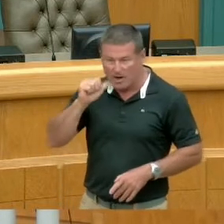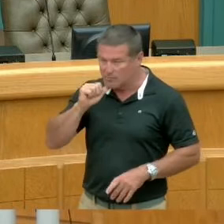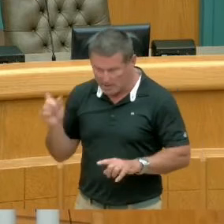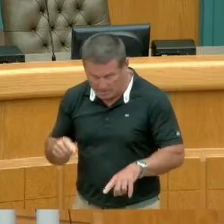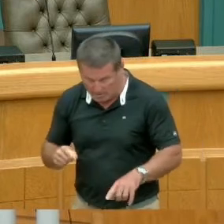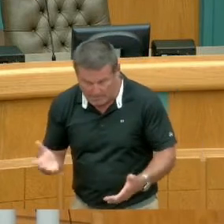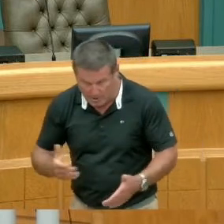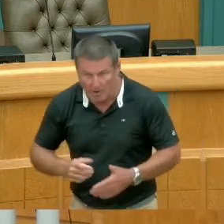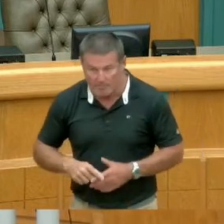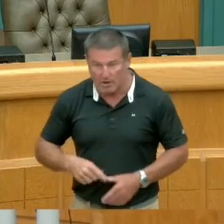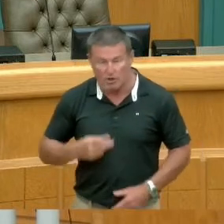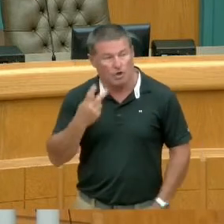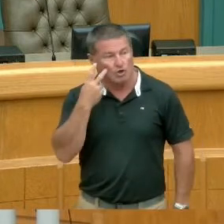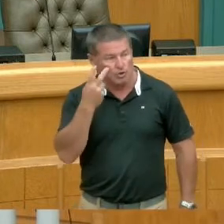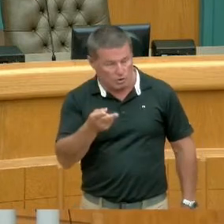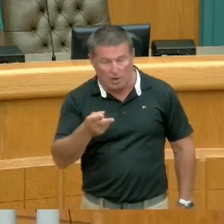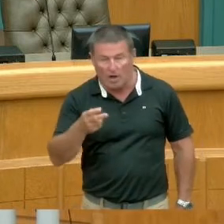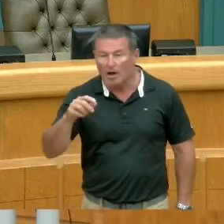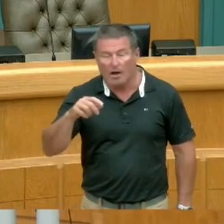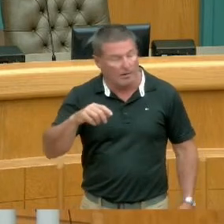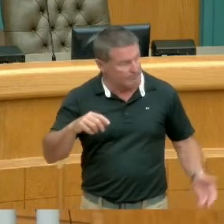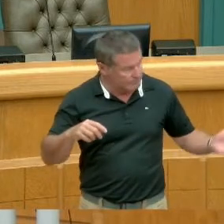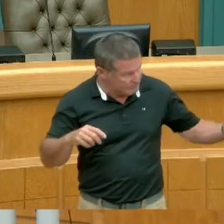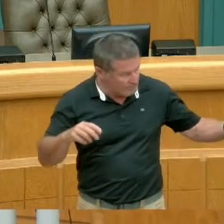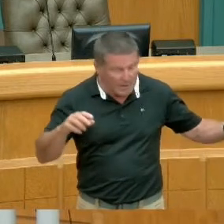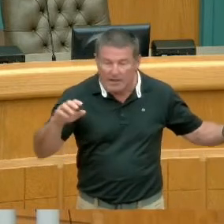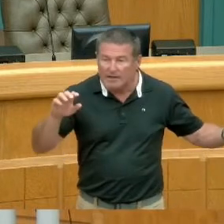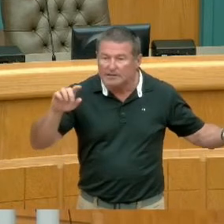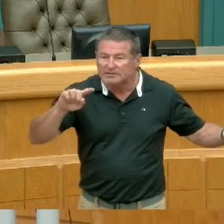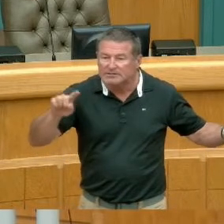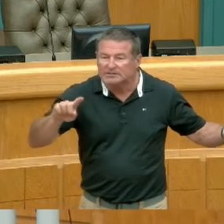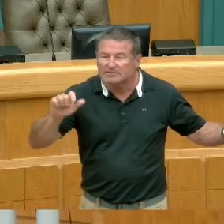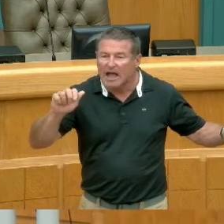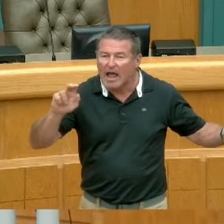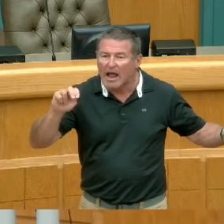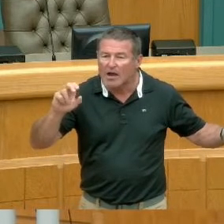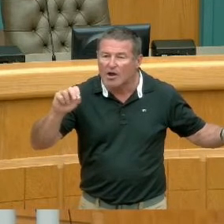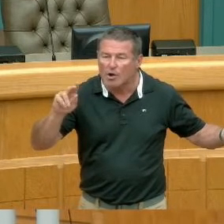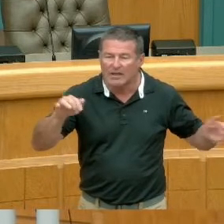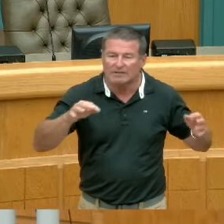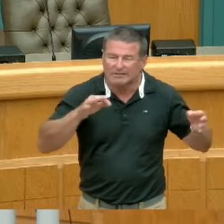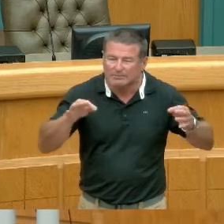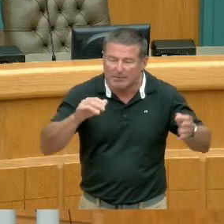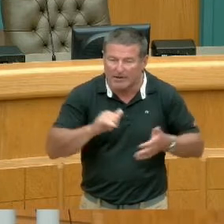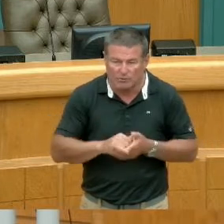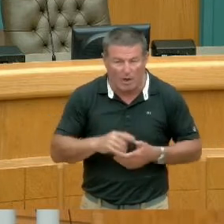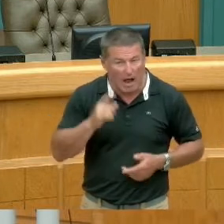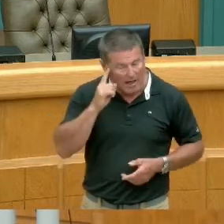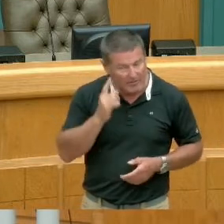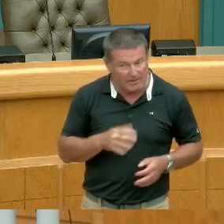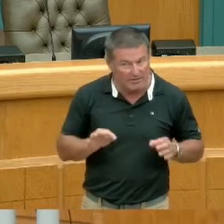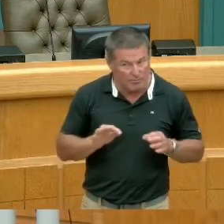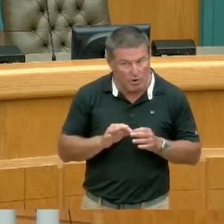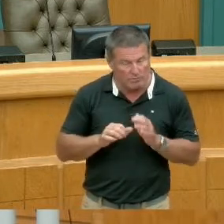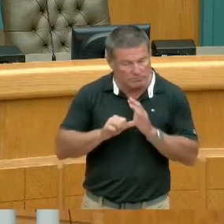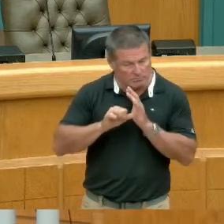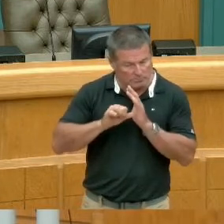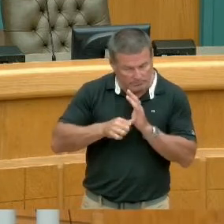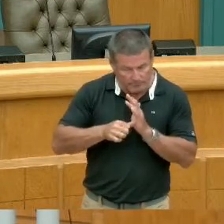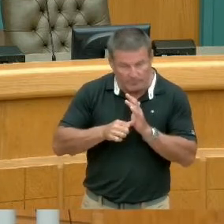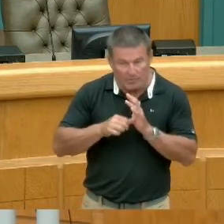from Manager Zanoni, and I think he did a great job of explaining, but I thought it'd be a good idea to go ahead and highlight, just based